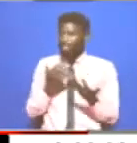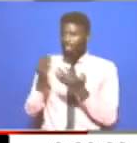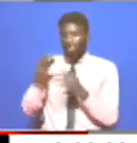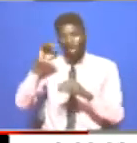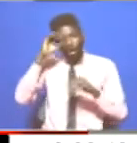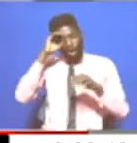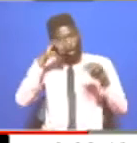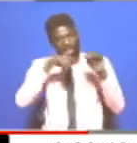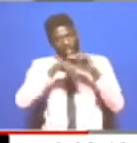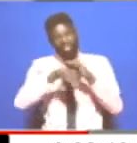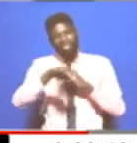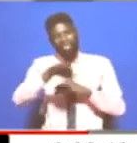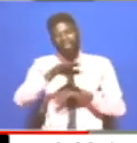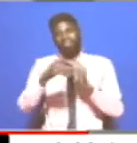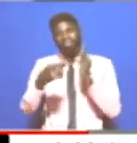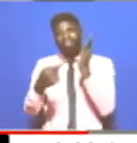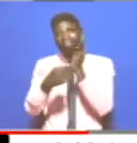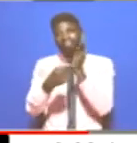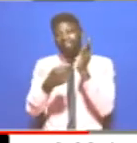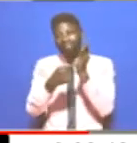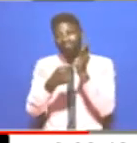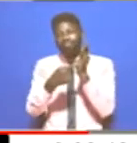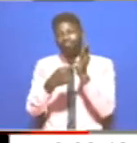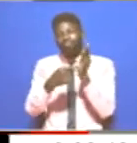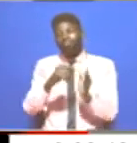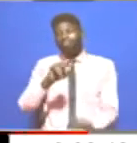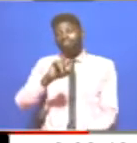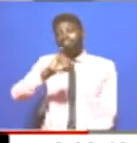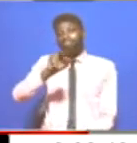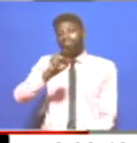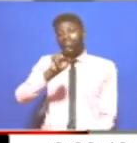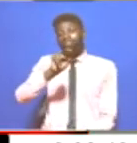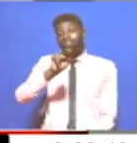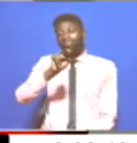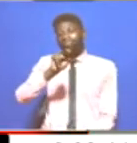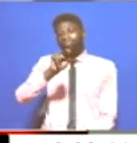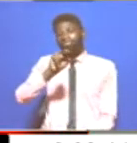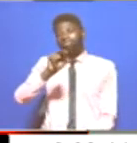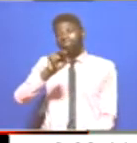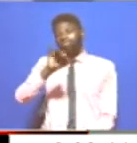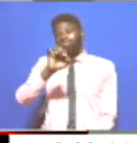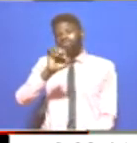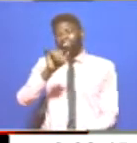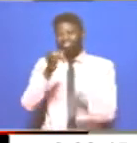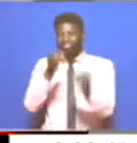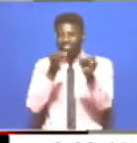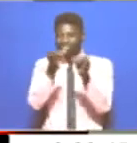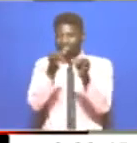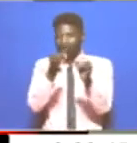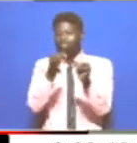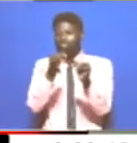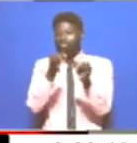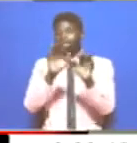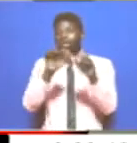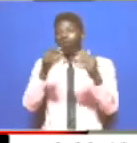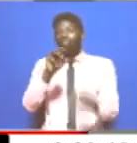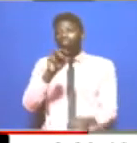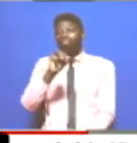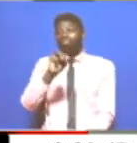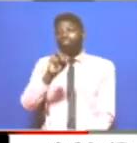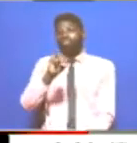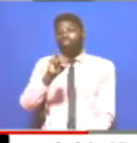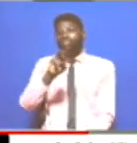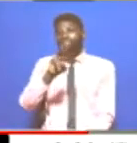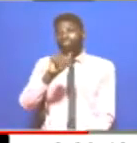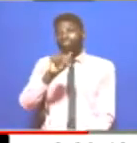Taita, Juney Karisa unravels the mystery associated with how the Mwanda community in Taita